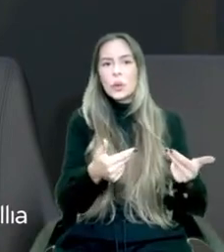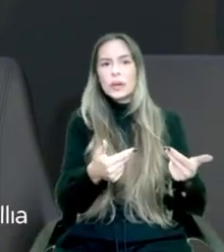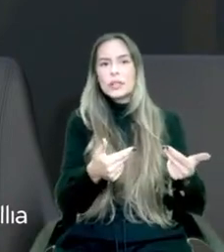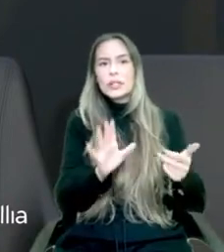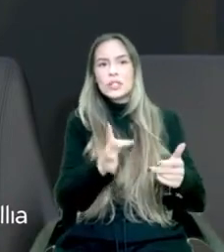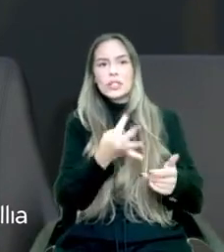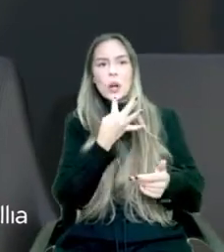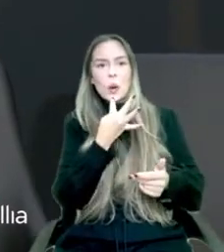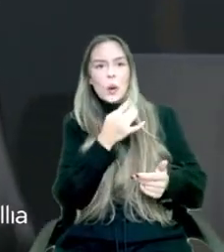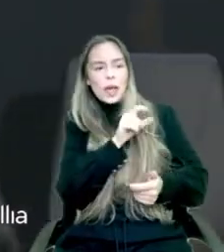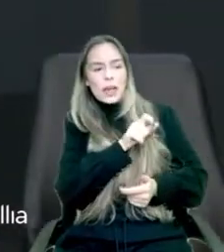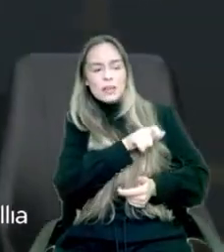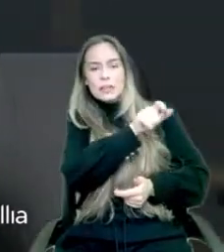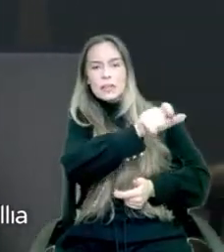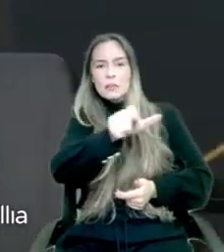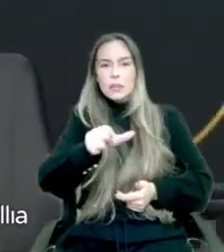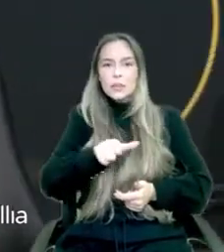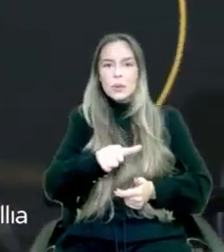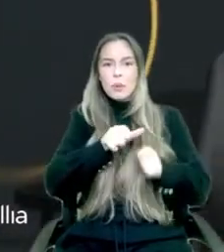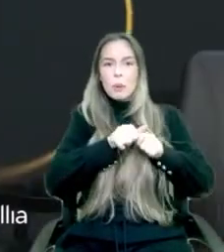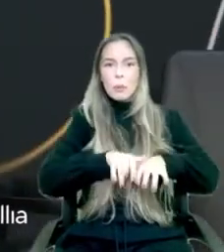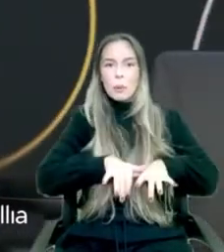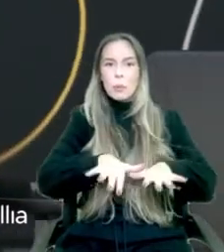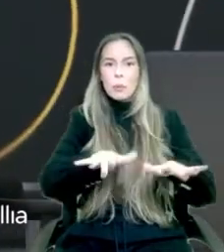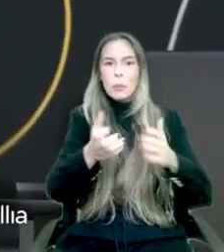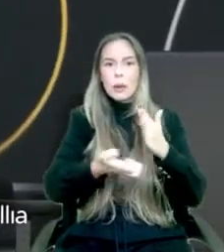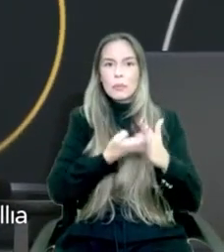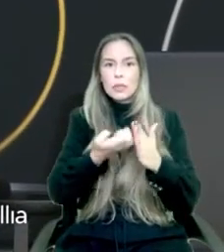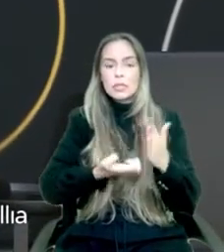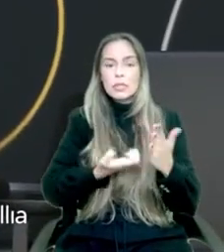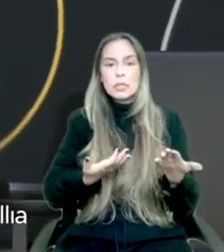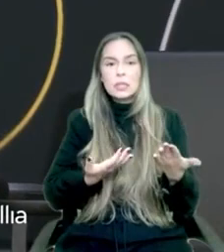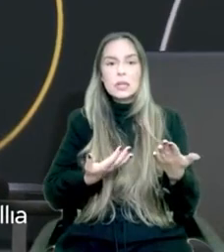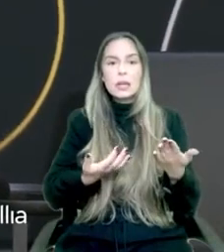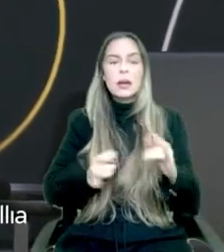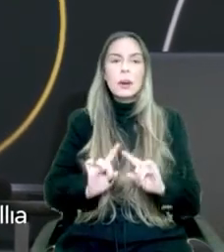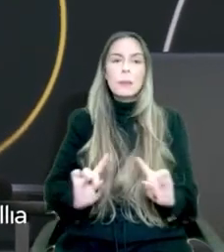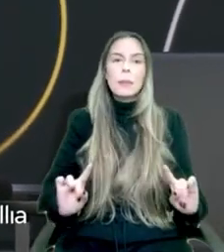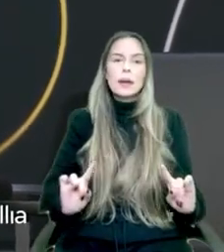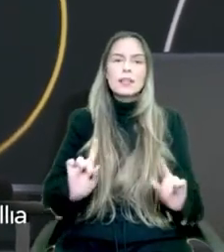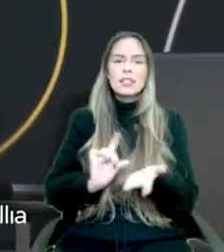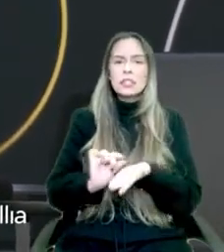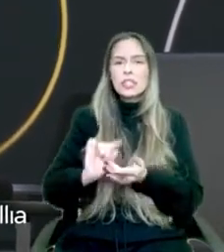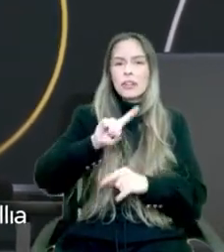big spread out organization. So digital transformation